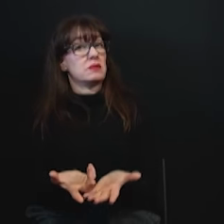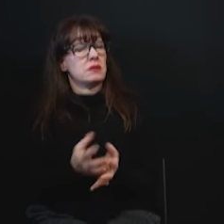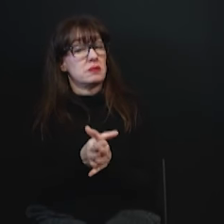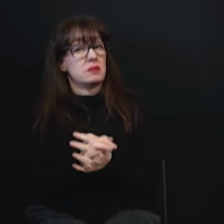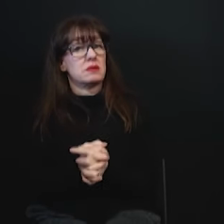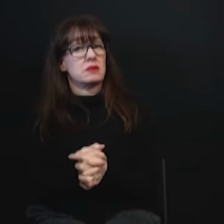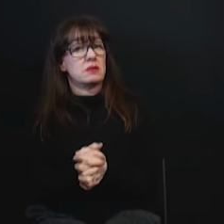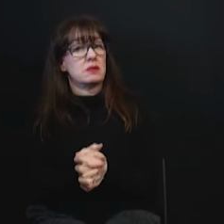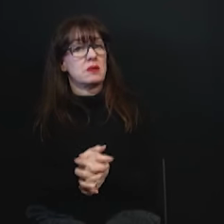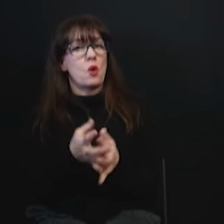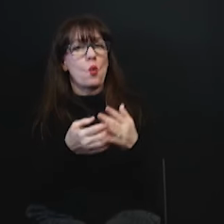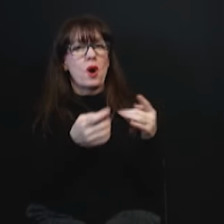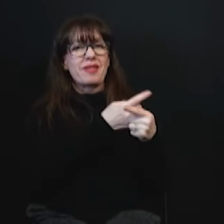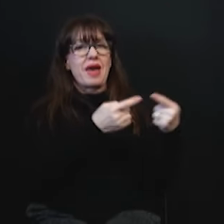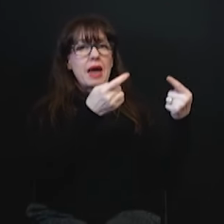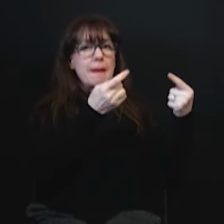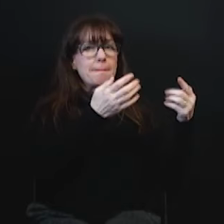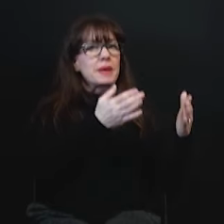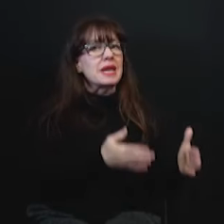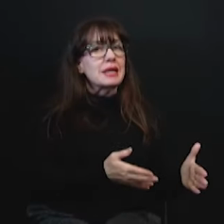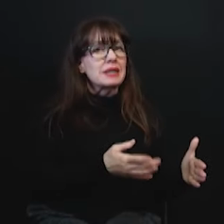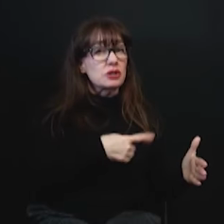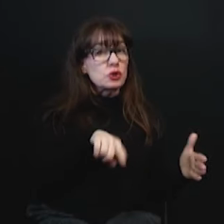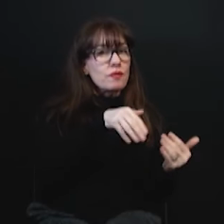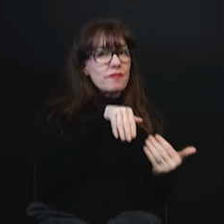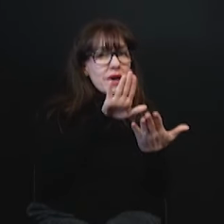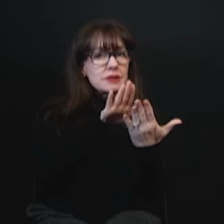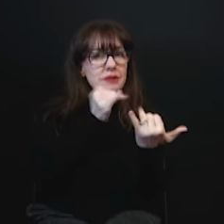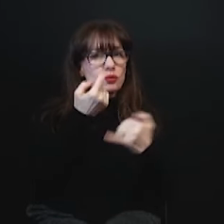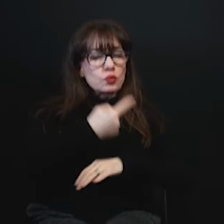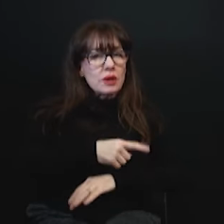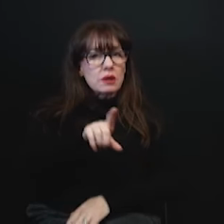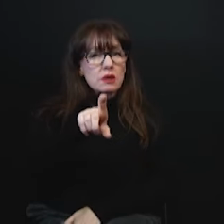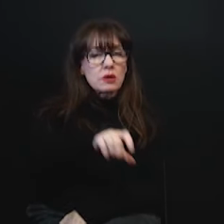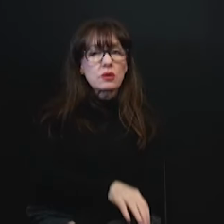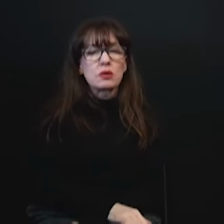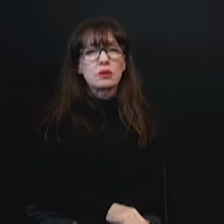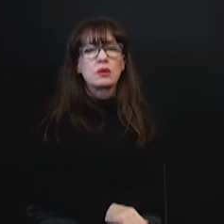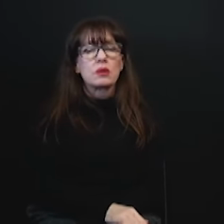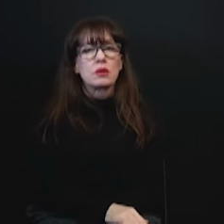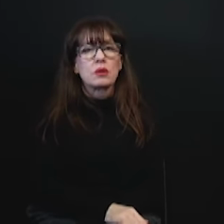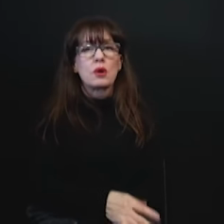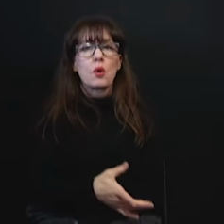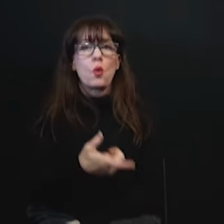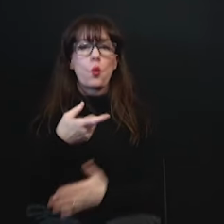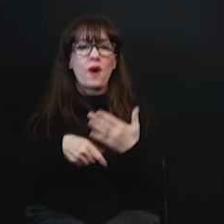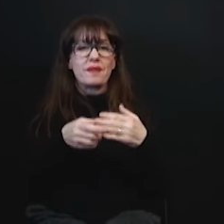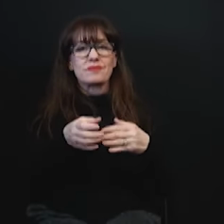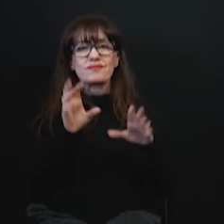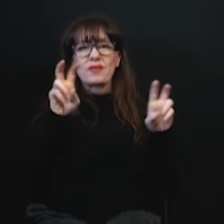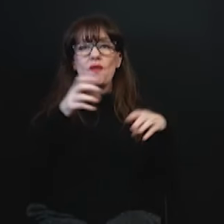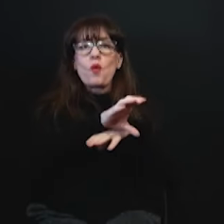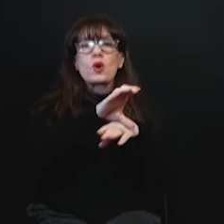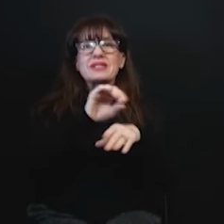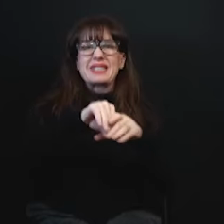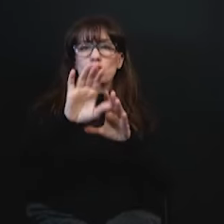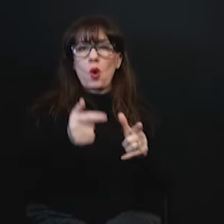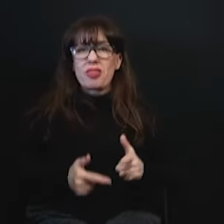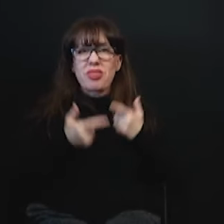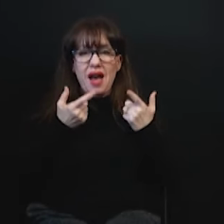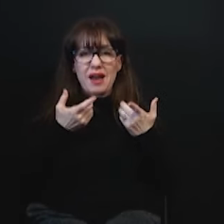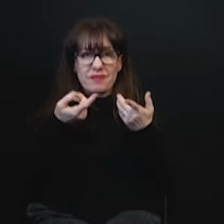What are the enemies you face today? What forces are present in your life which